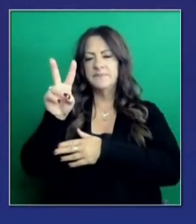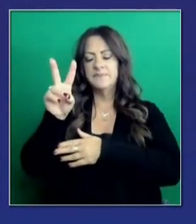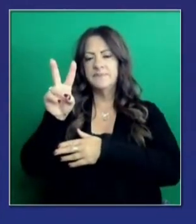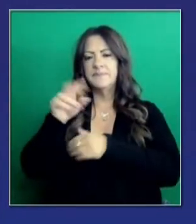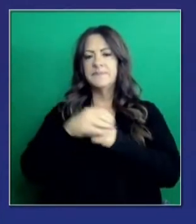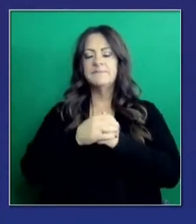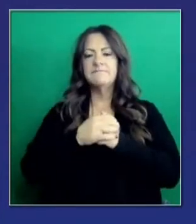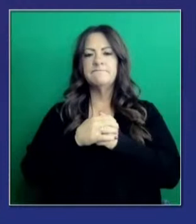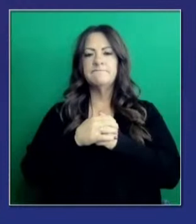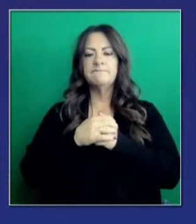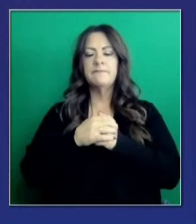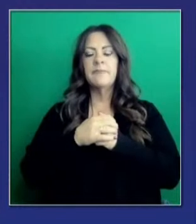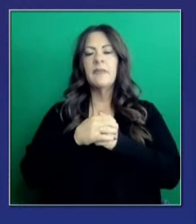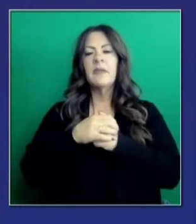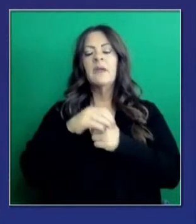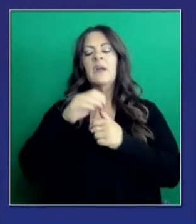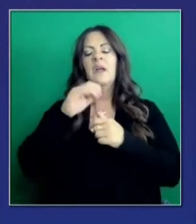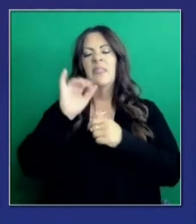covid19.ca.gov website,